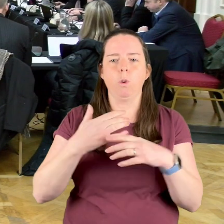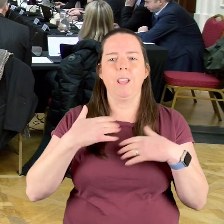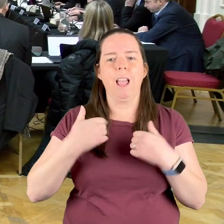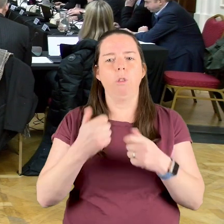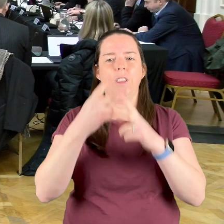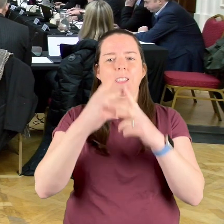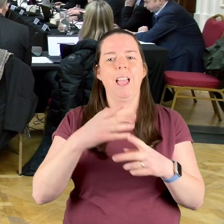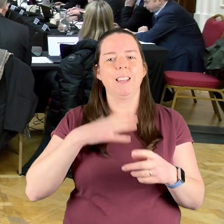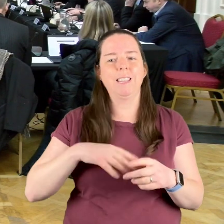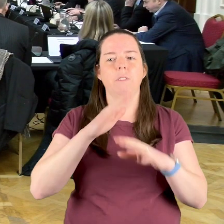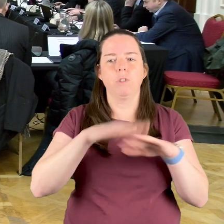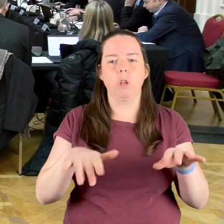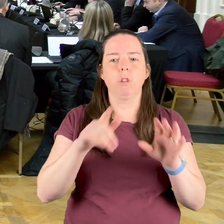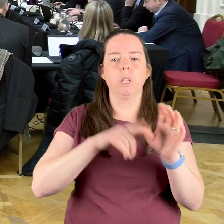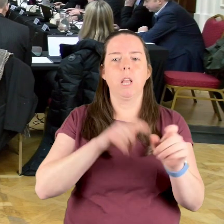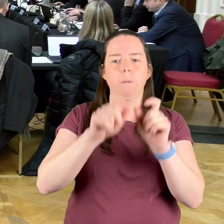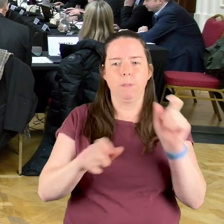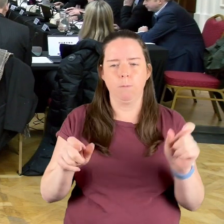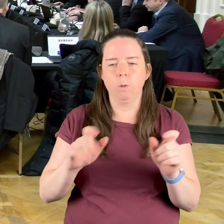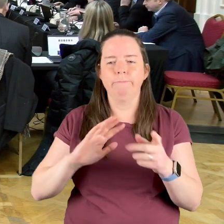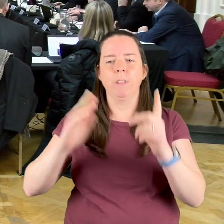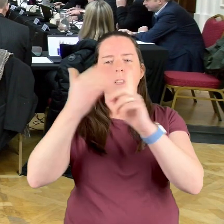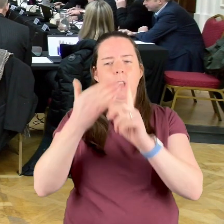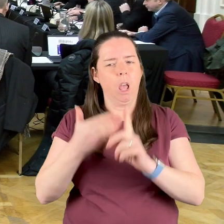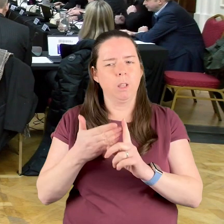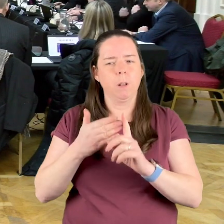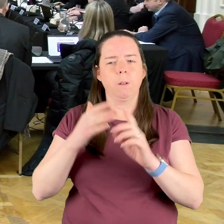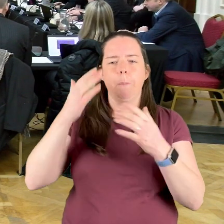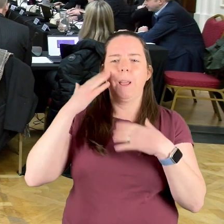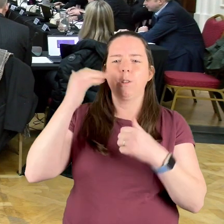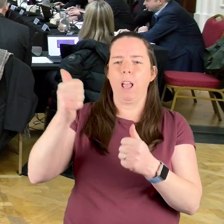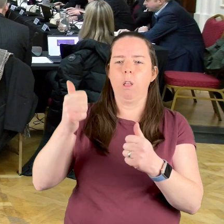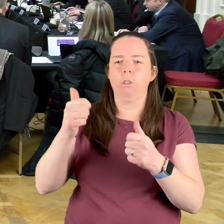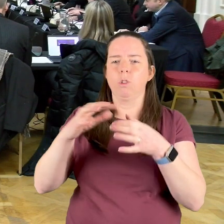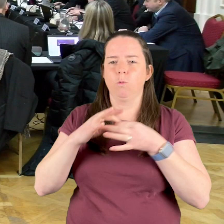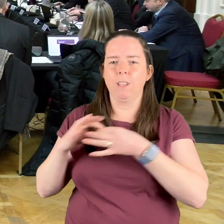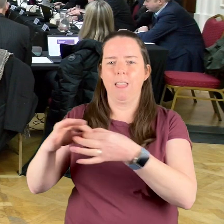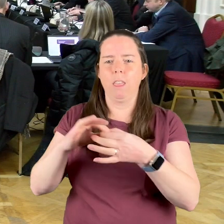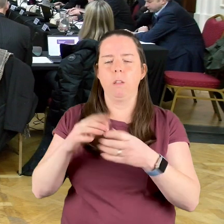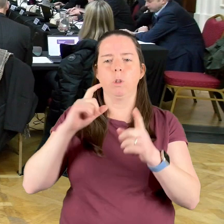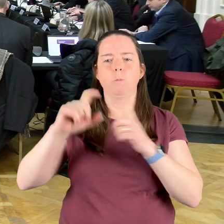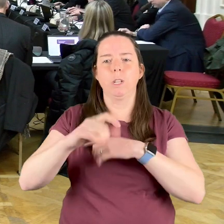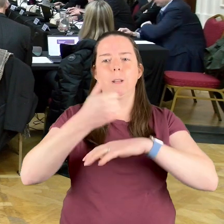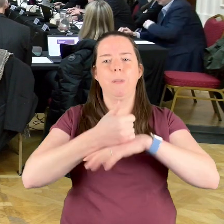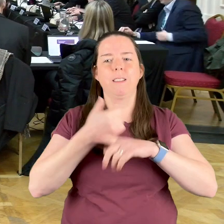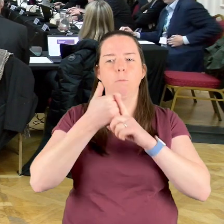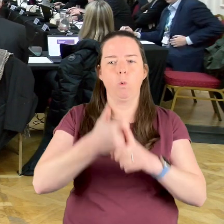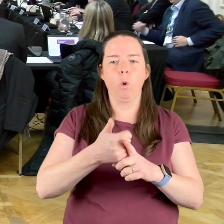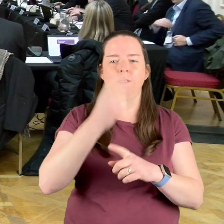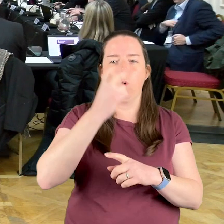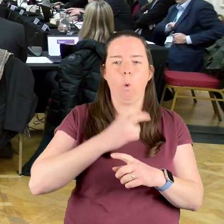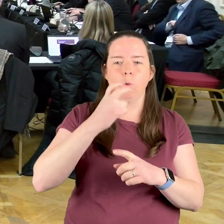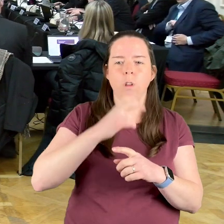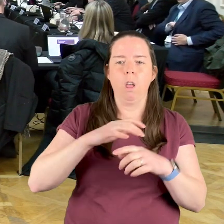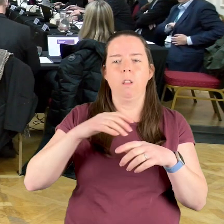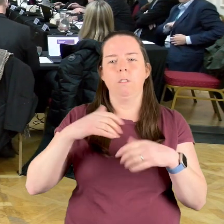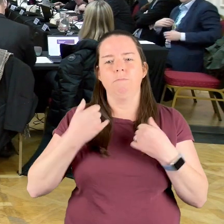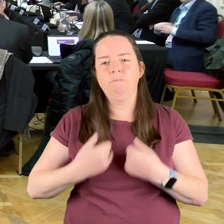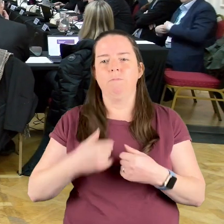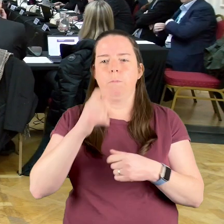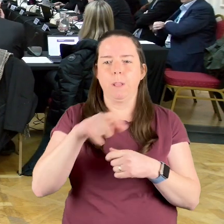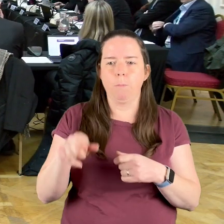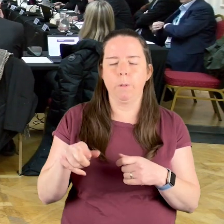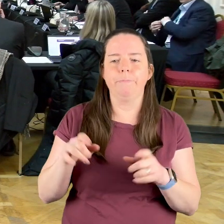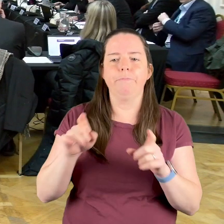people, that we target mental health together, that we have community-based support for older and frail people. As I said, that health inequalities